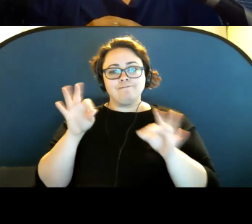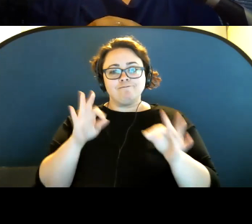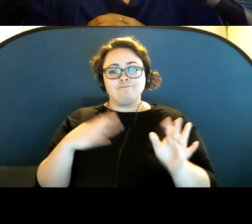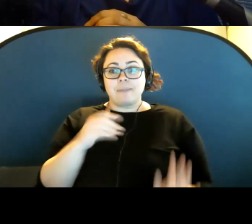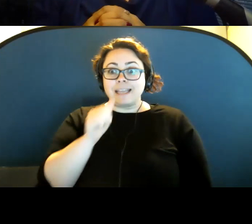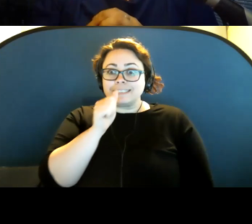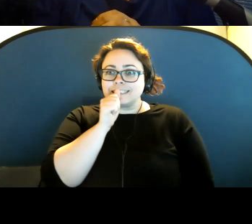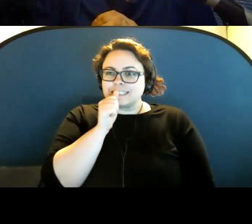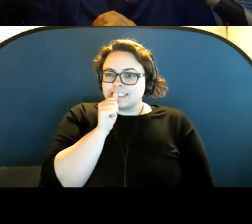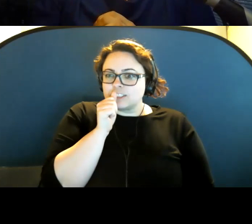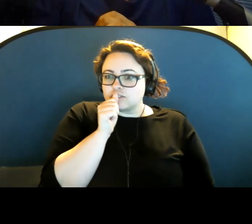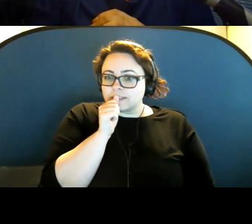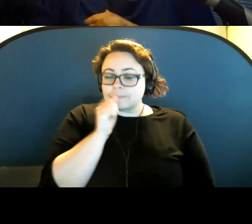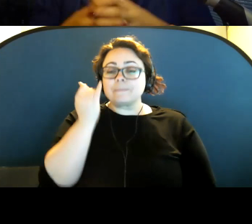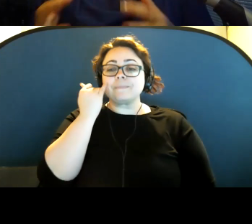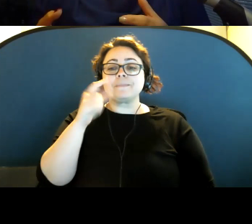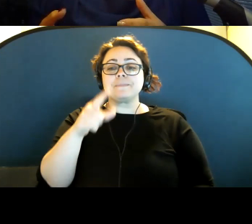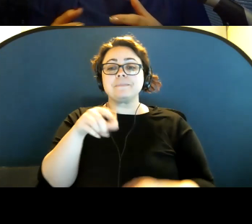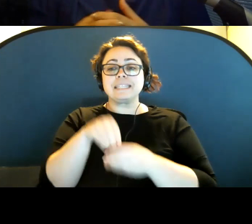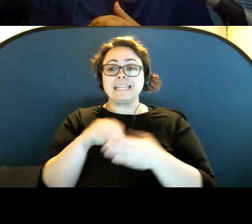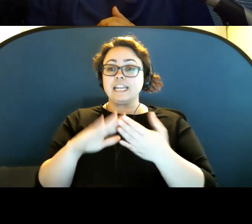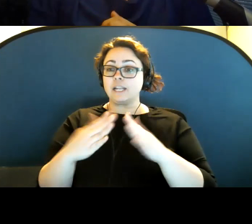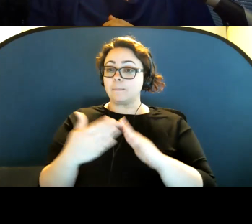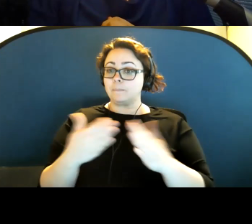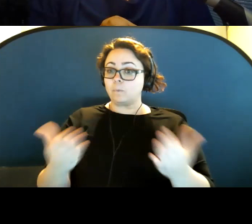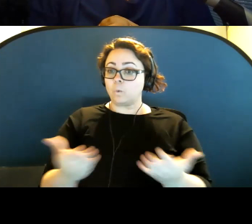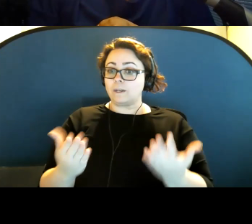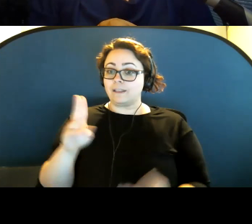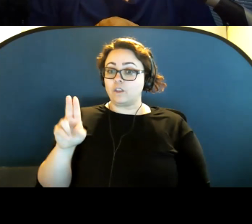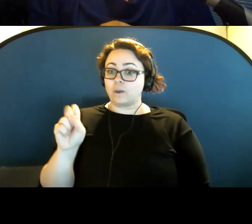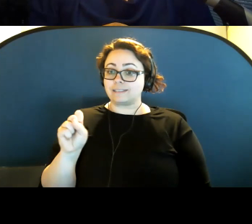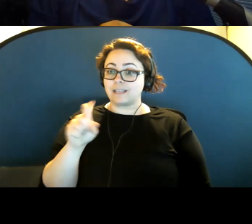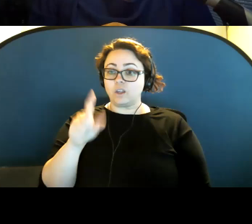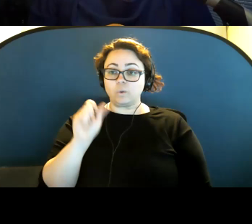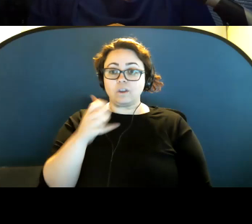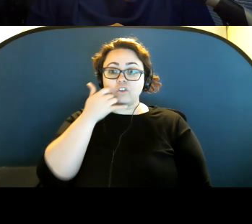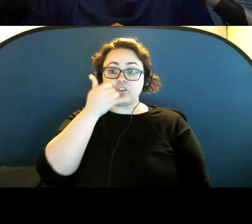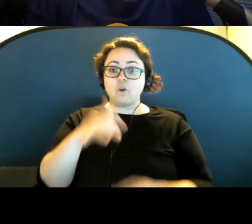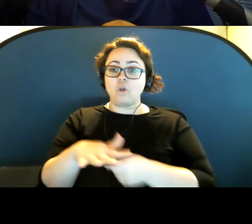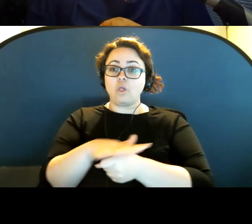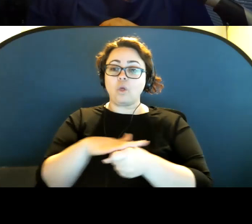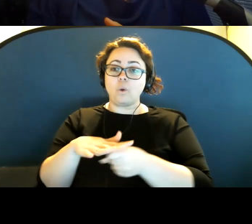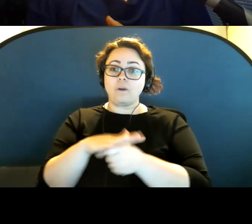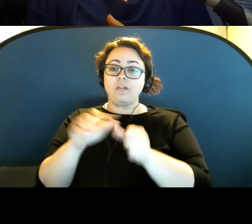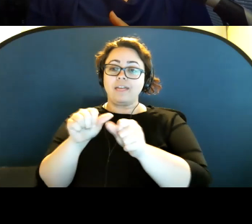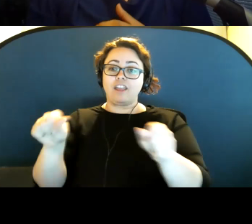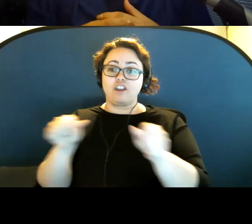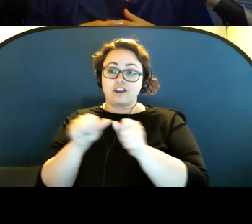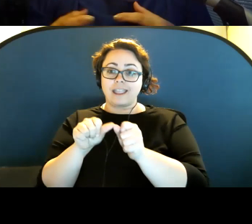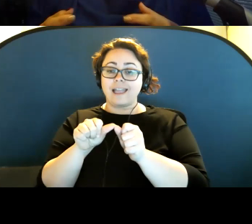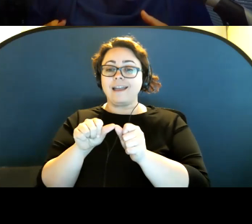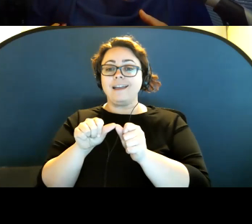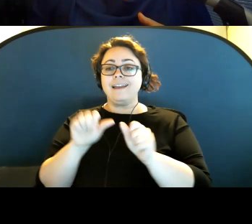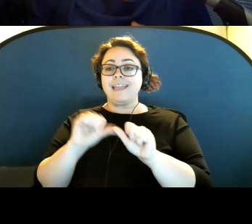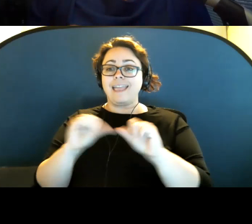tell you, if you're in a community in the United States, you can call what's called your local area agency on aging, sometimes